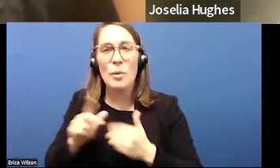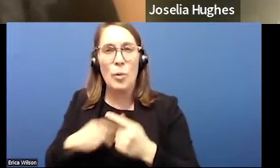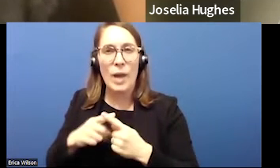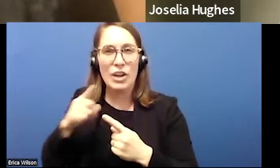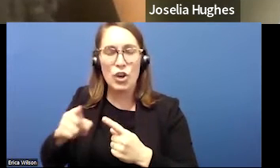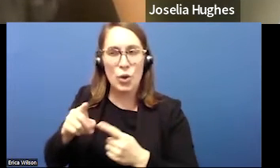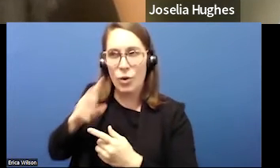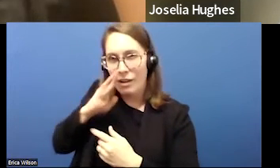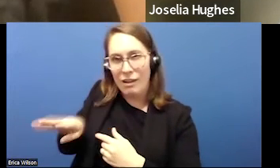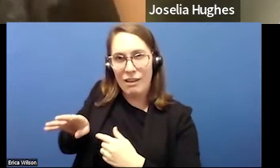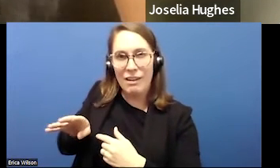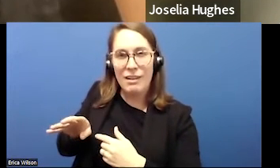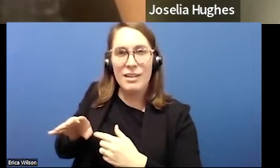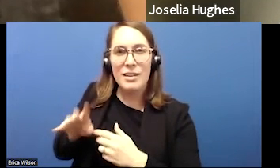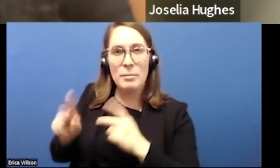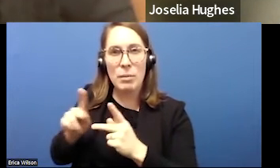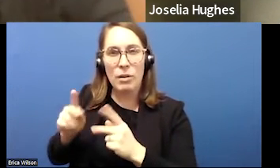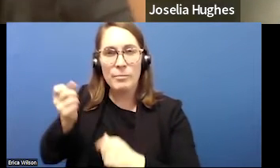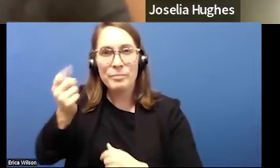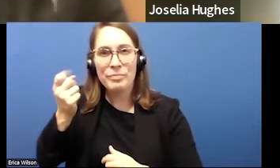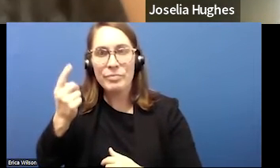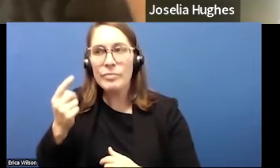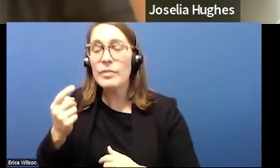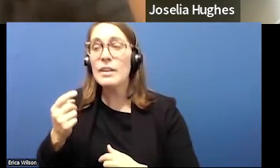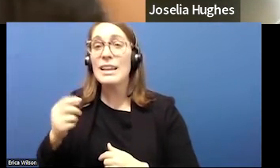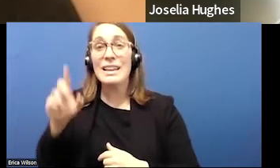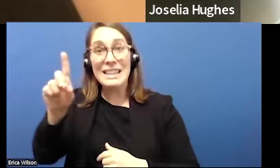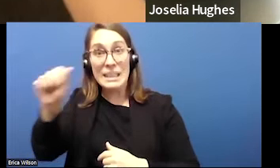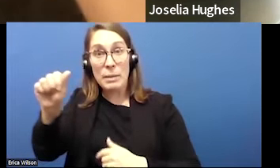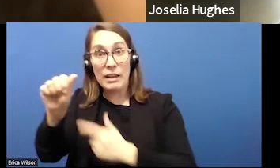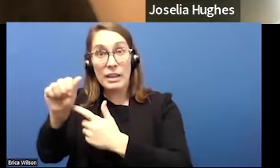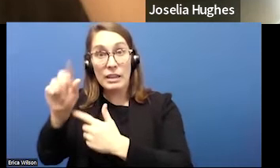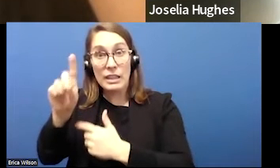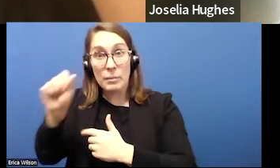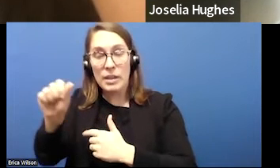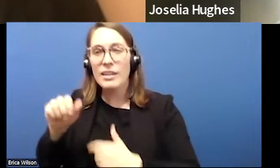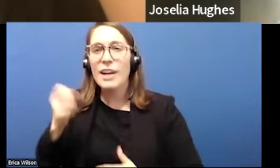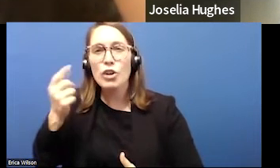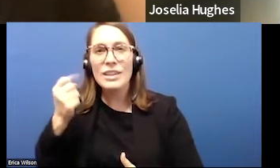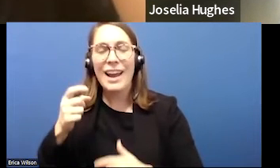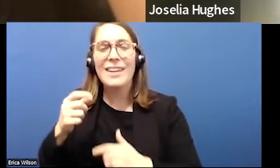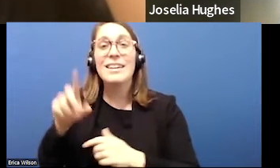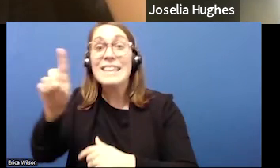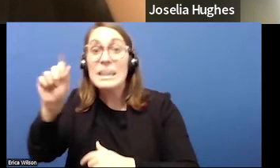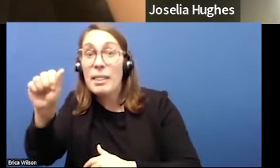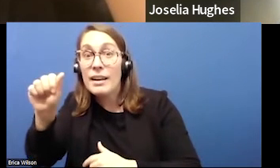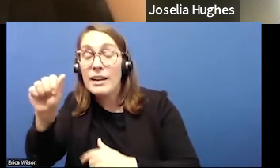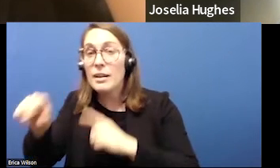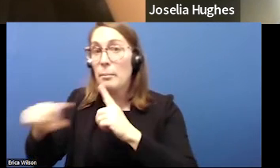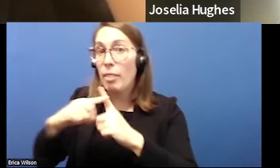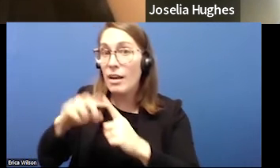to disability, like elitism and disability can't go hand in hand. I'm sorry, say that one more